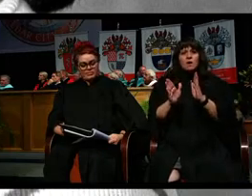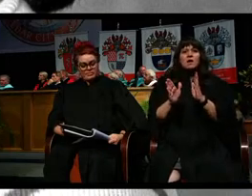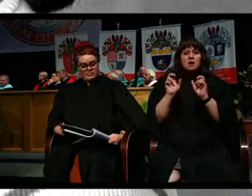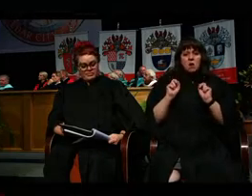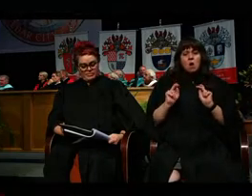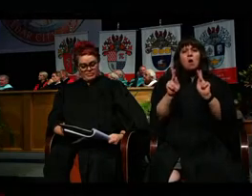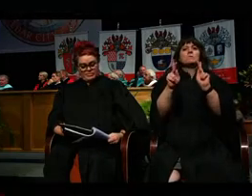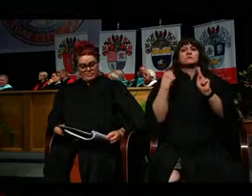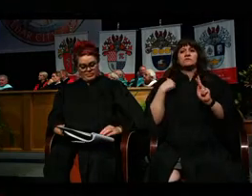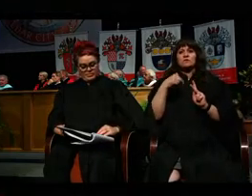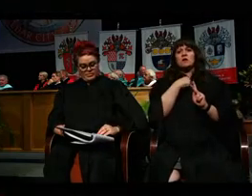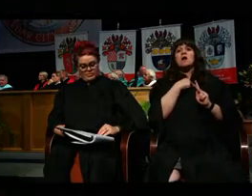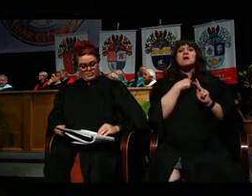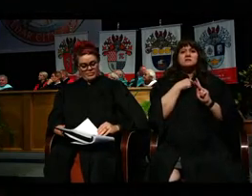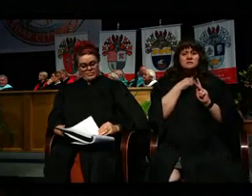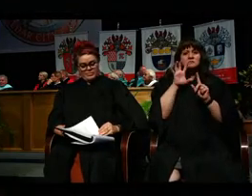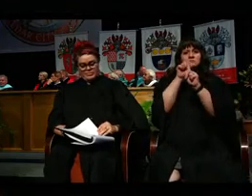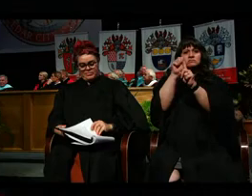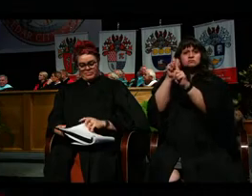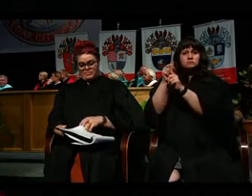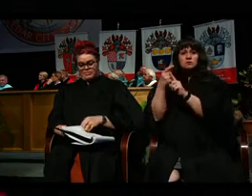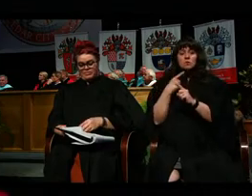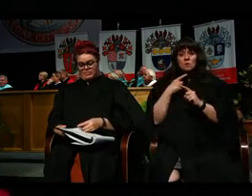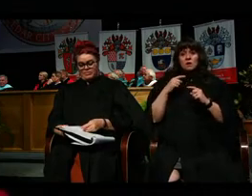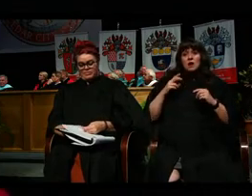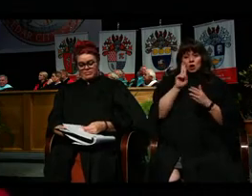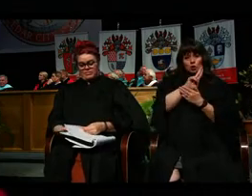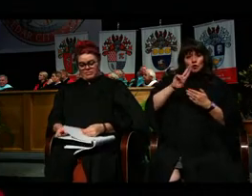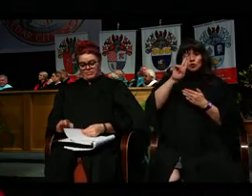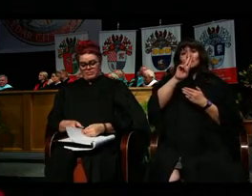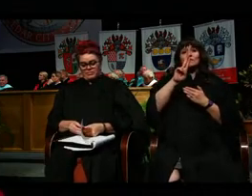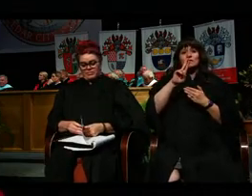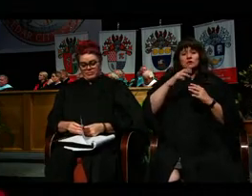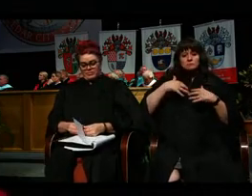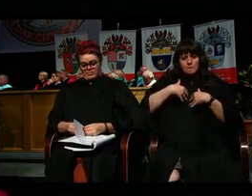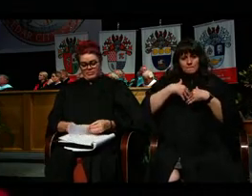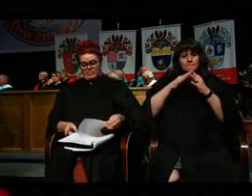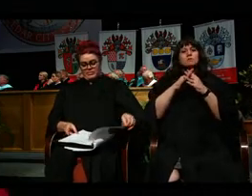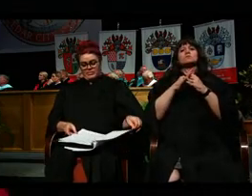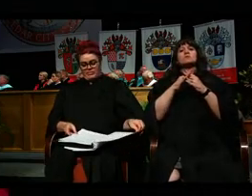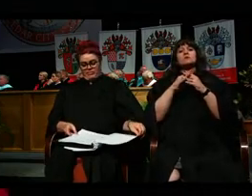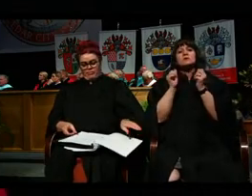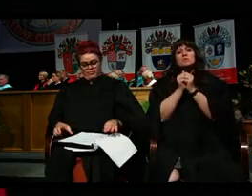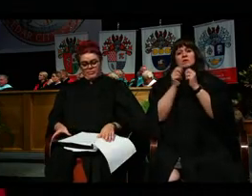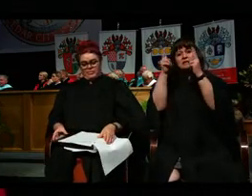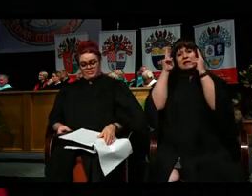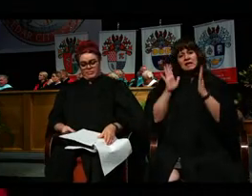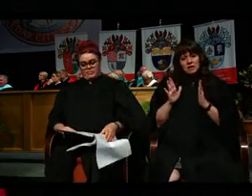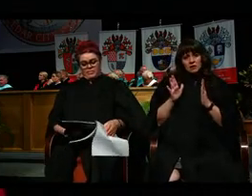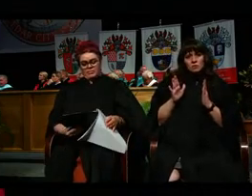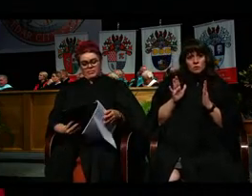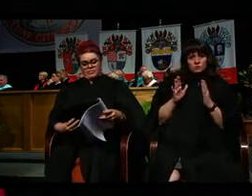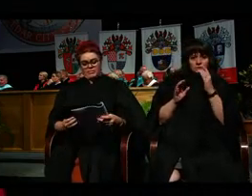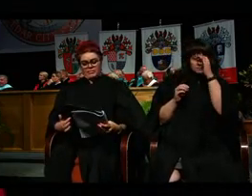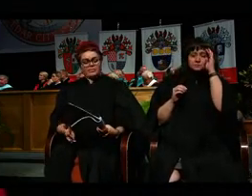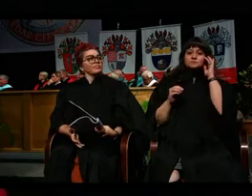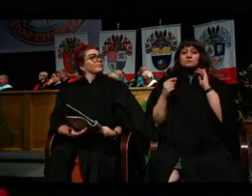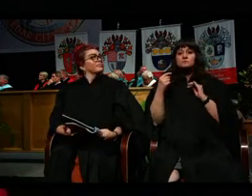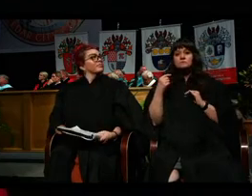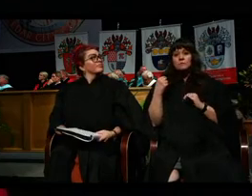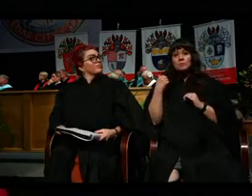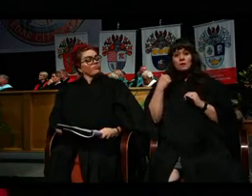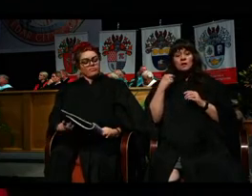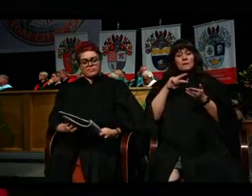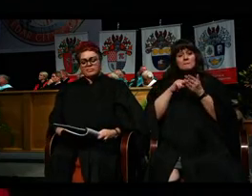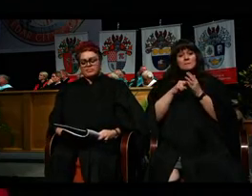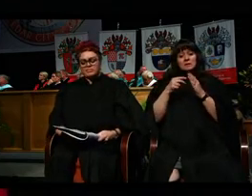are a university born of heroes. Southern Utah University is thriving today because we are standing on the shoulders of those who came